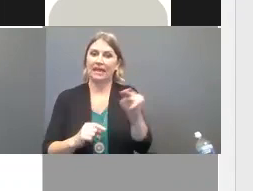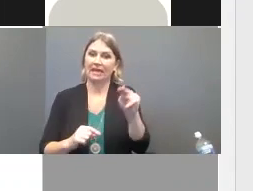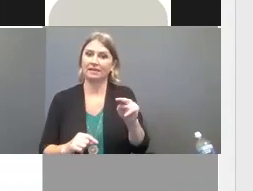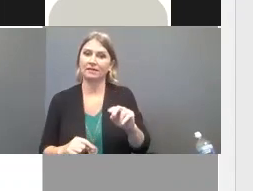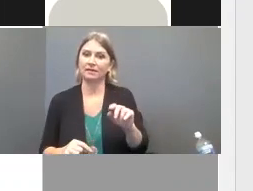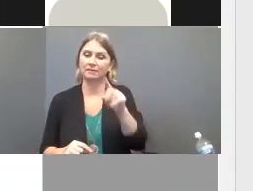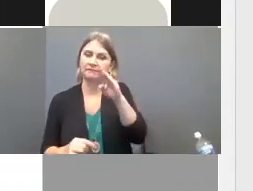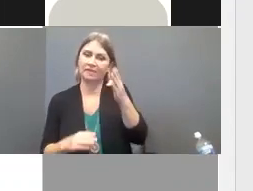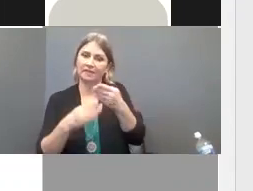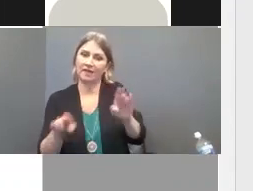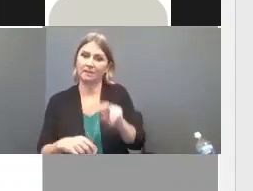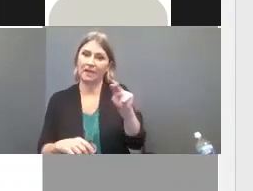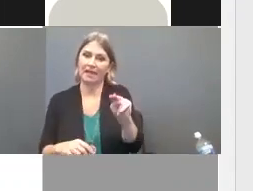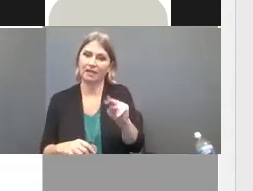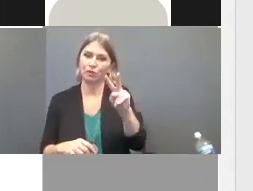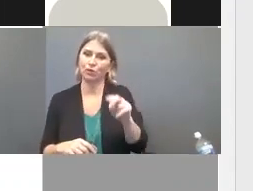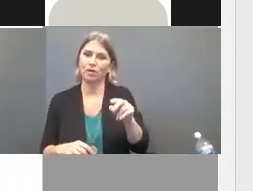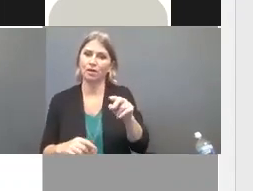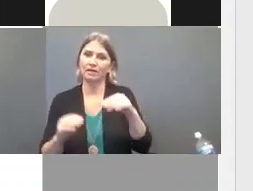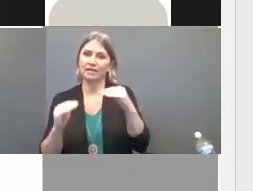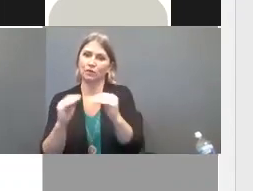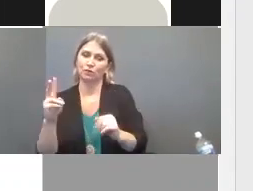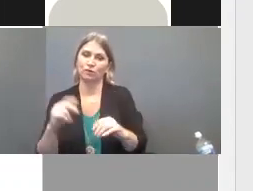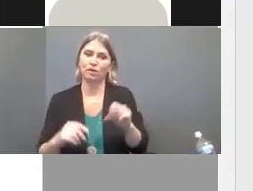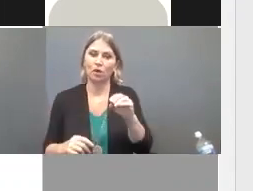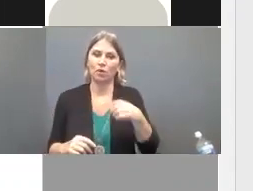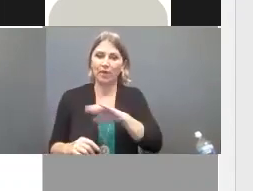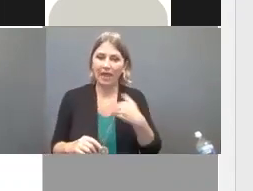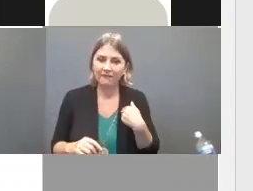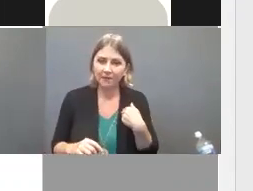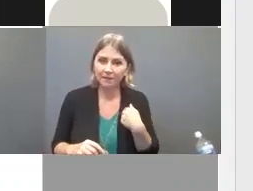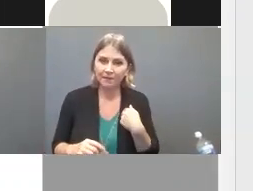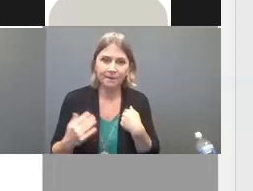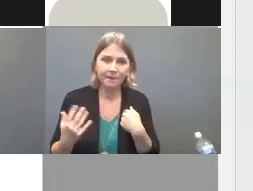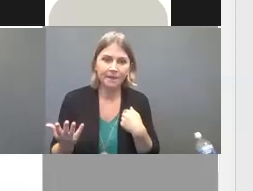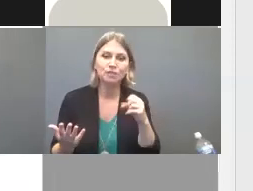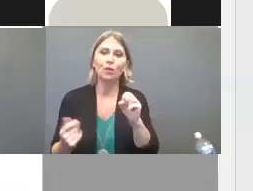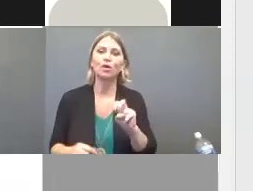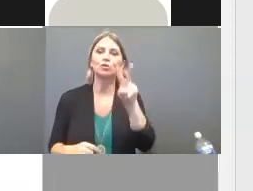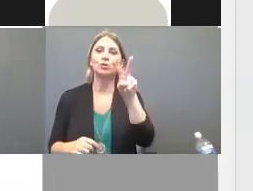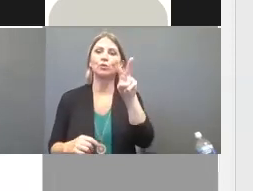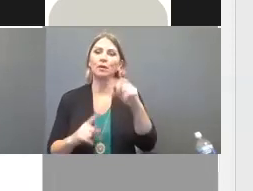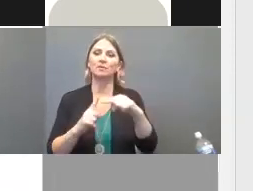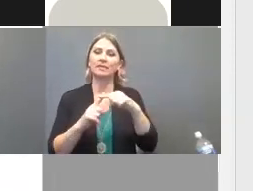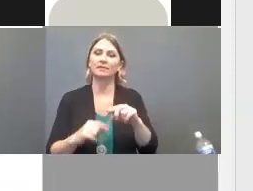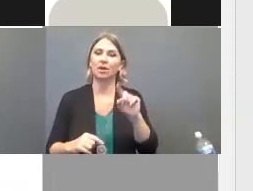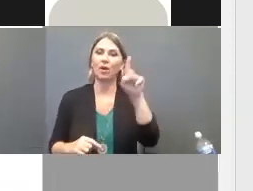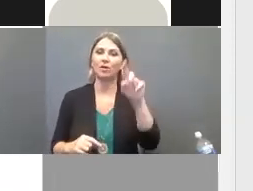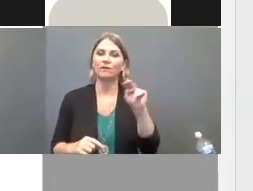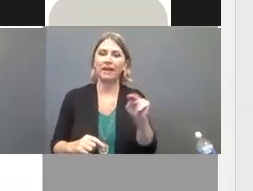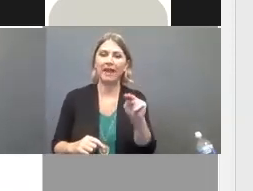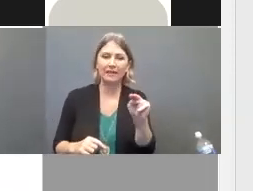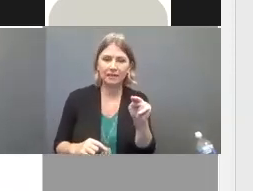of those sides by n squared. We have 2 plus 1 over n divided by 1. So 2 plus 1 over n basically tends to